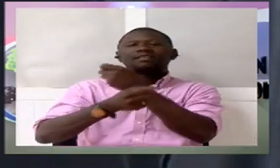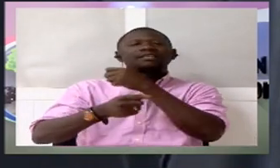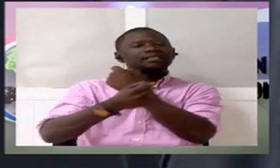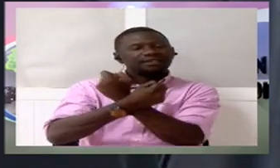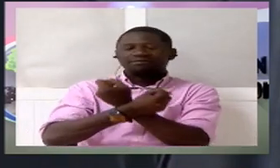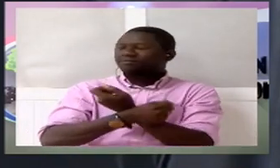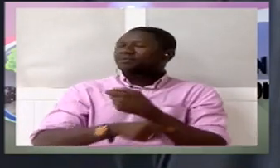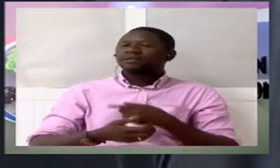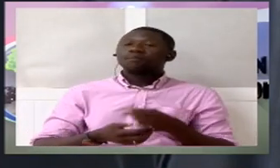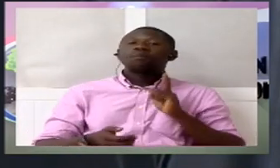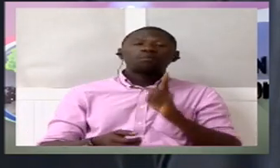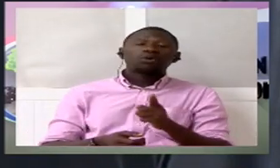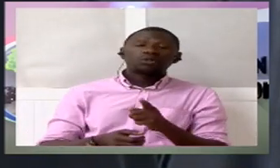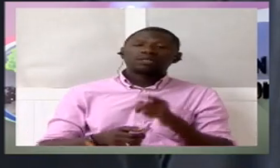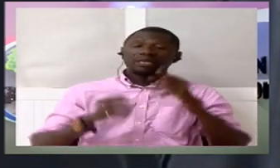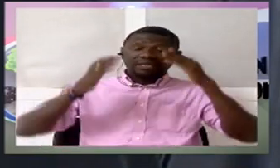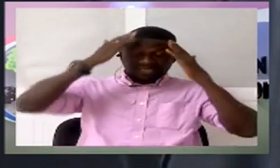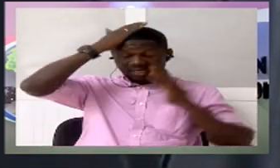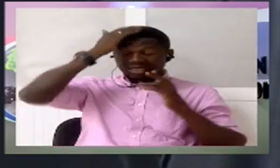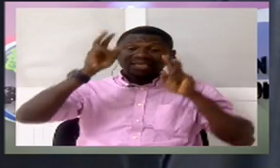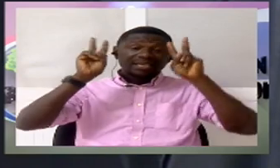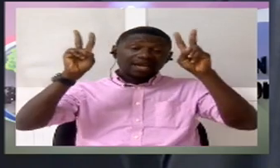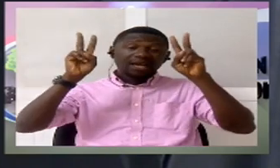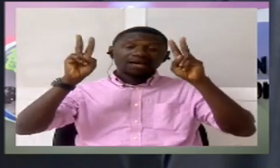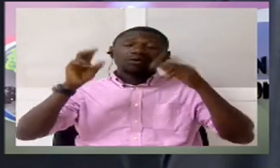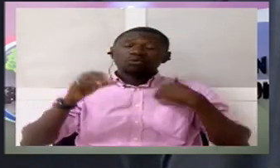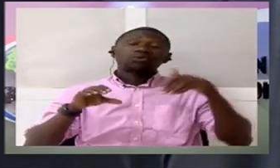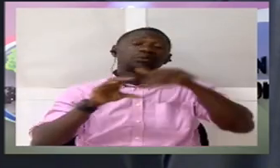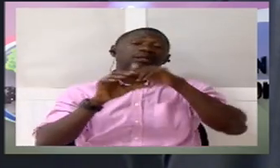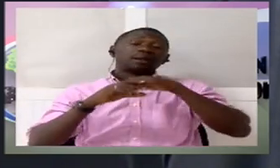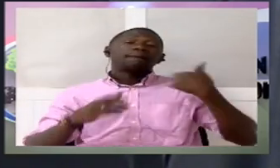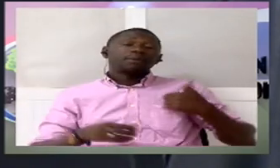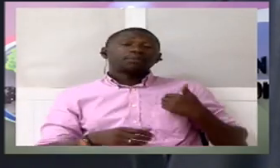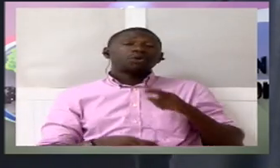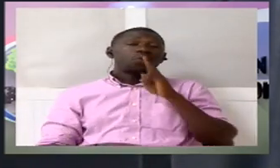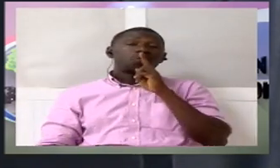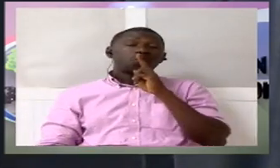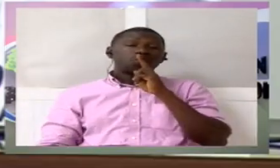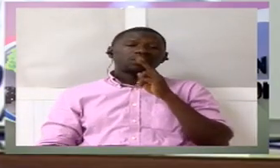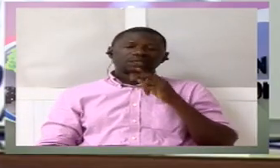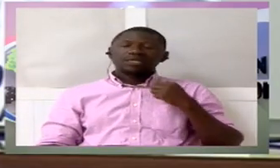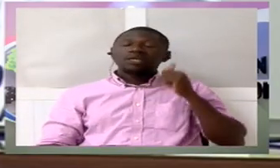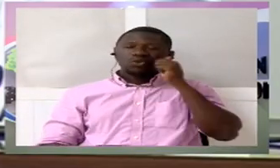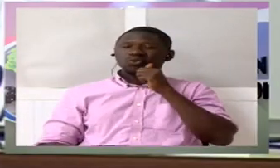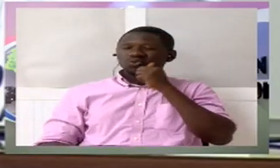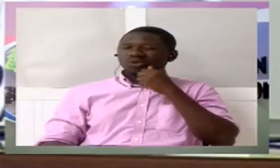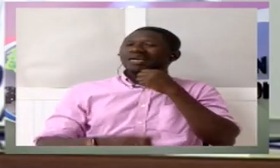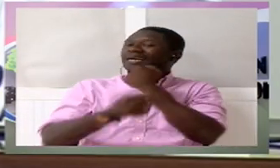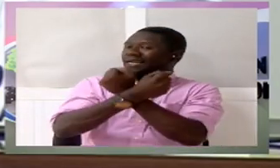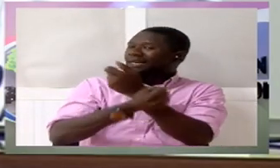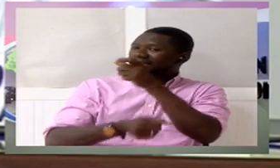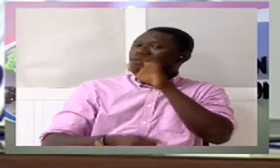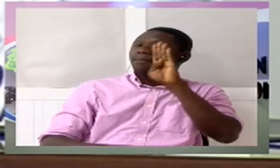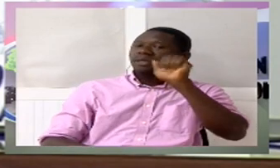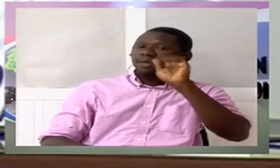le kono me ya longo. But Yahya Jammeh was among people who. Inaneka arrest ya samba detention la remento. We used to arrest